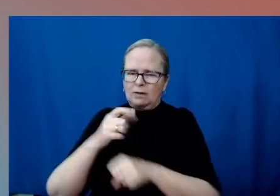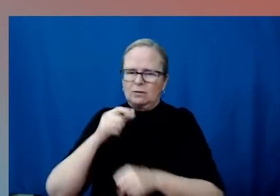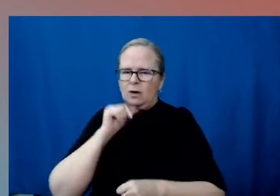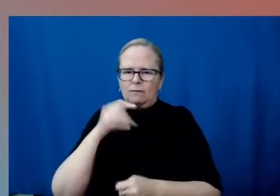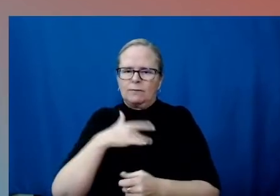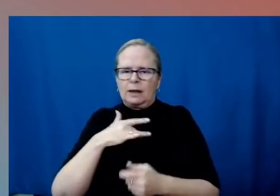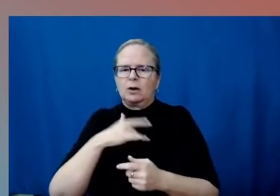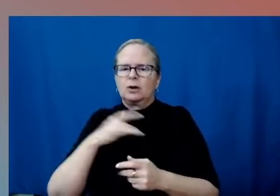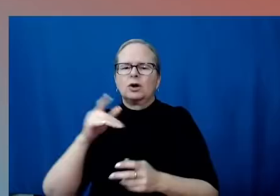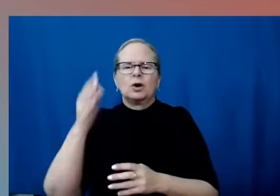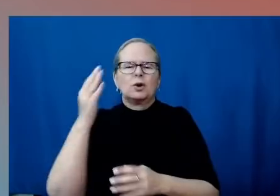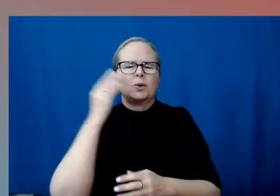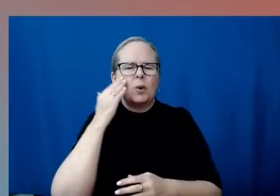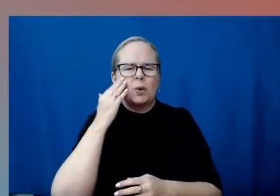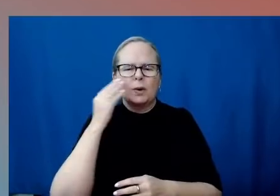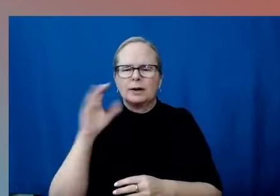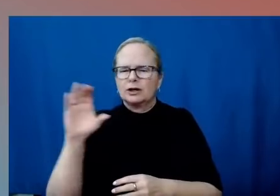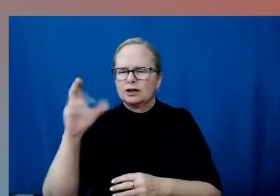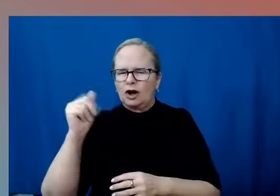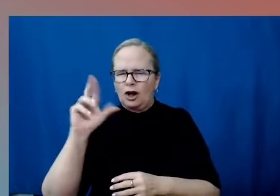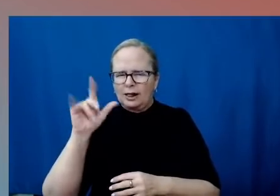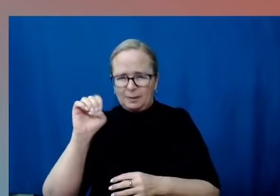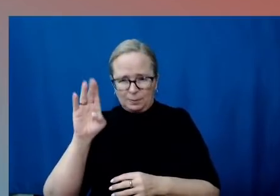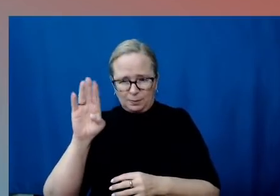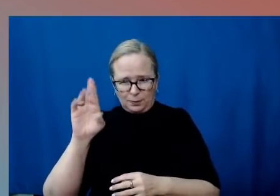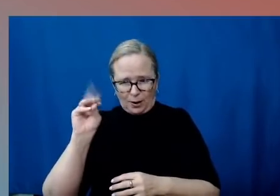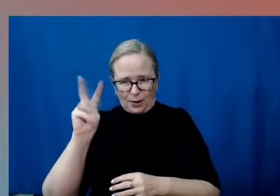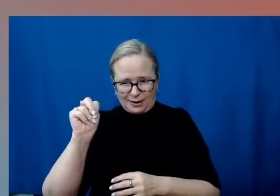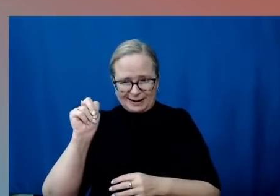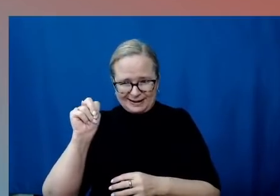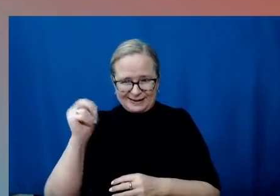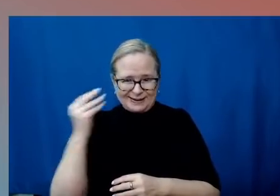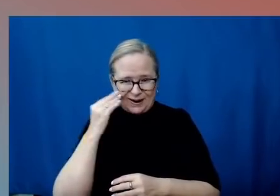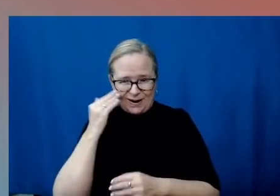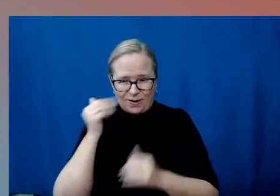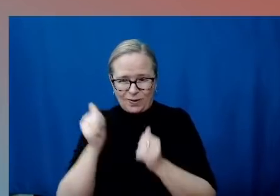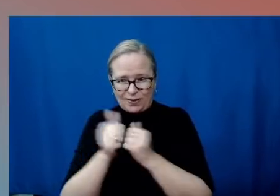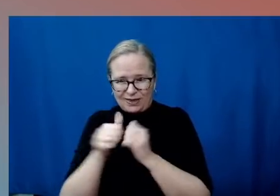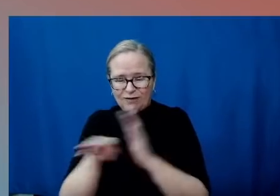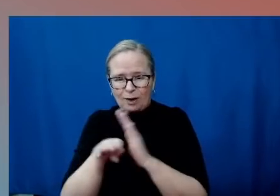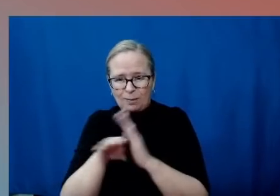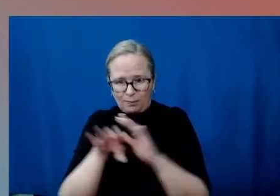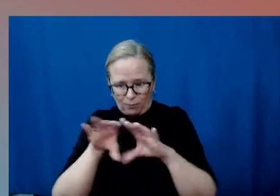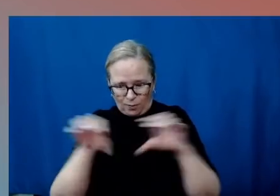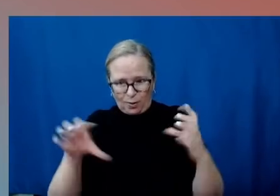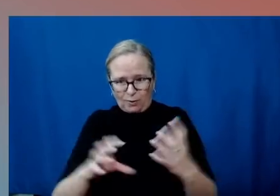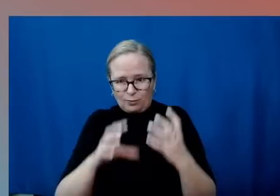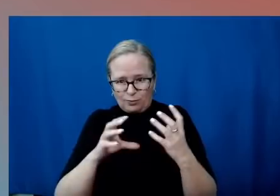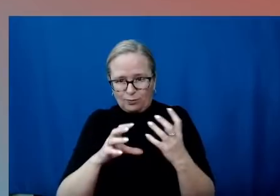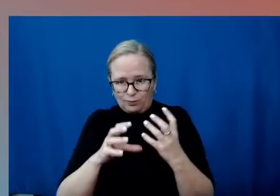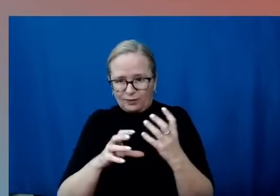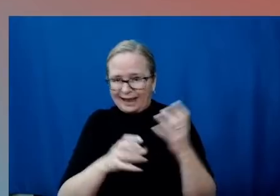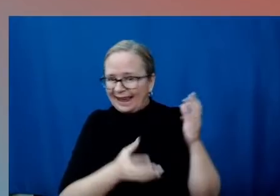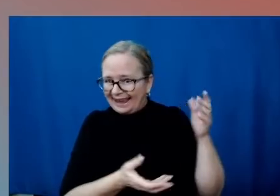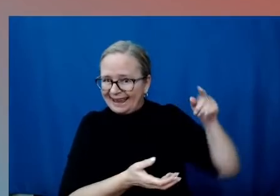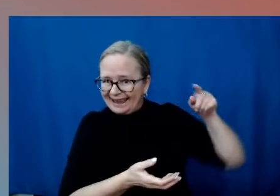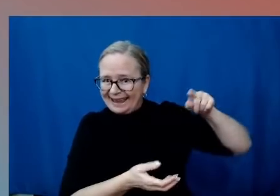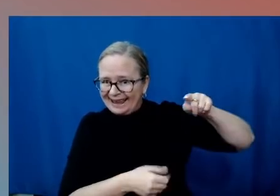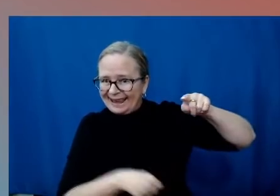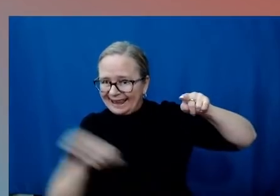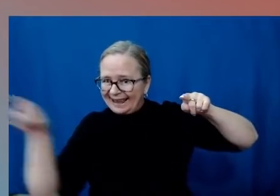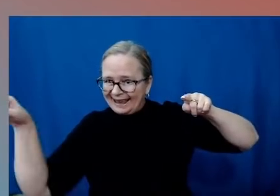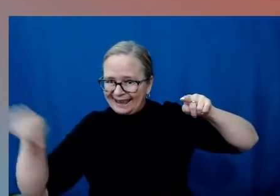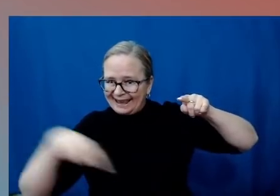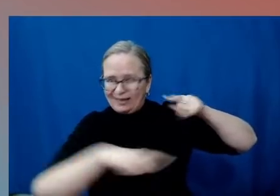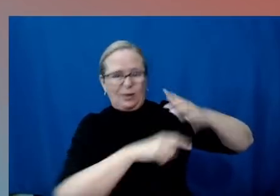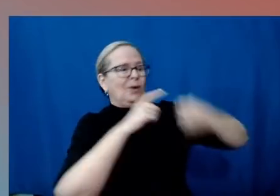Charlie Brown with Lucy in the football, being given the golden glove and then having it taken away, the golden ring. And the all or